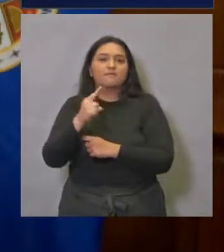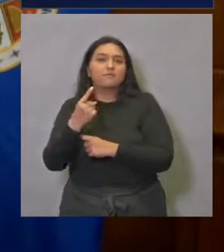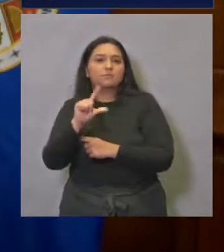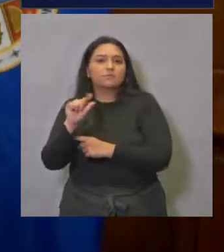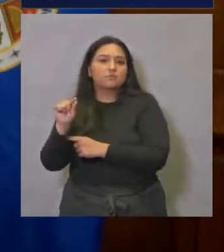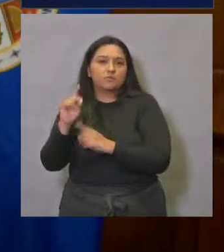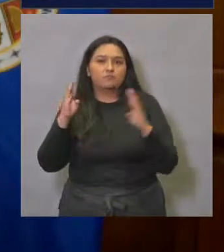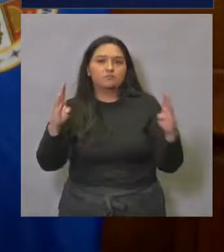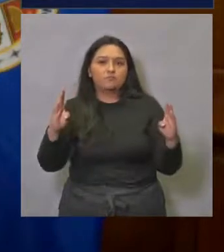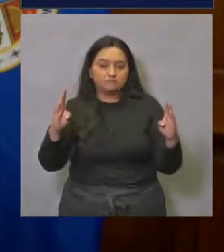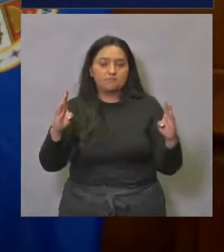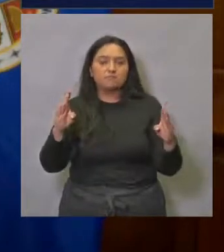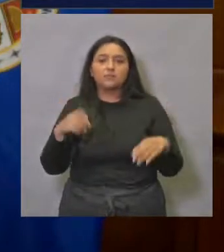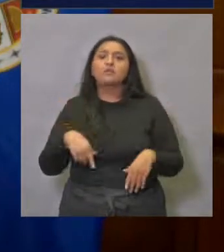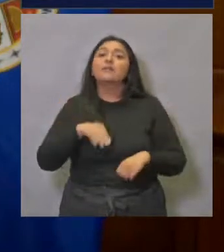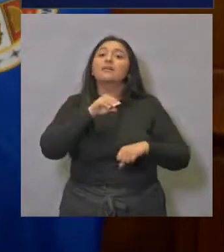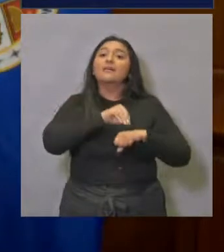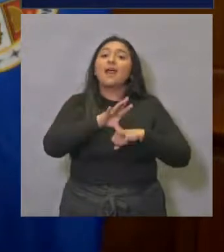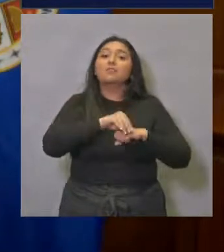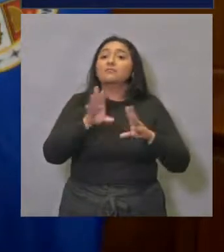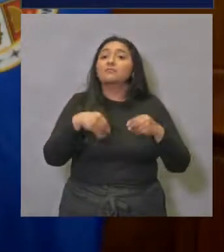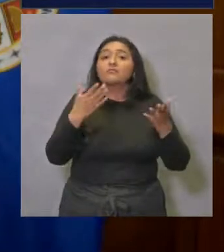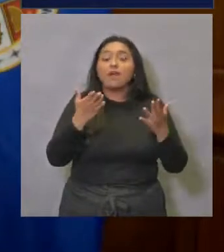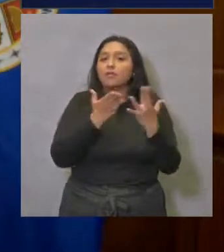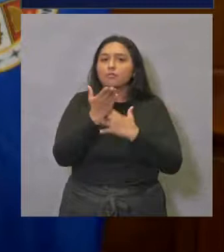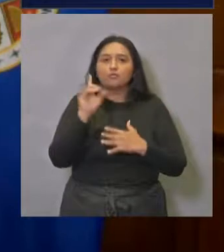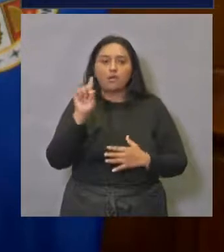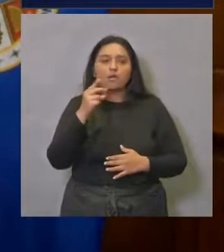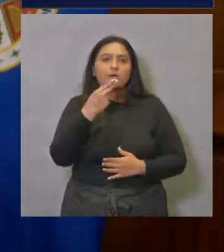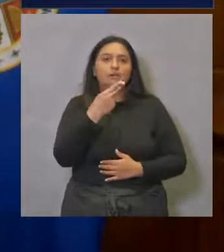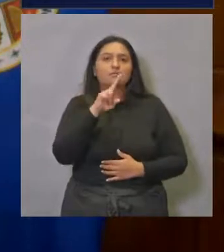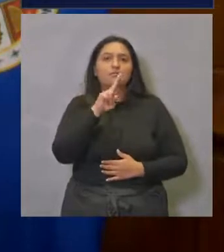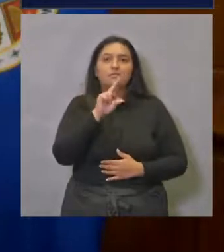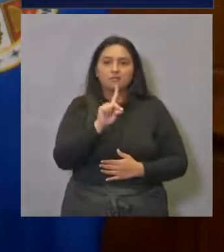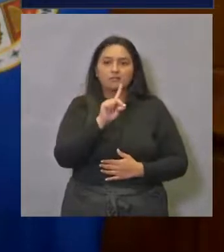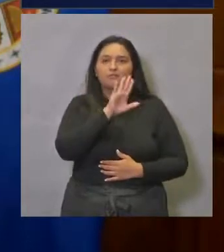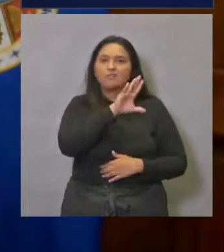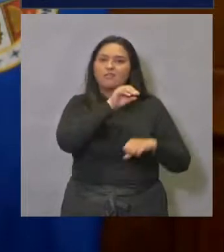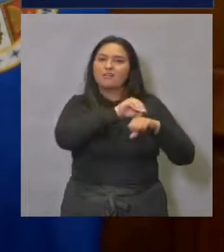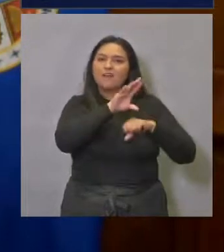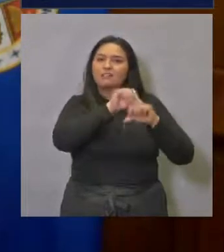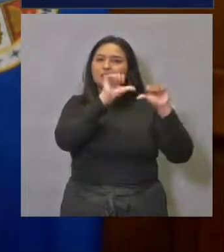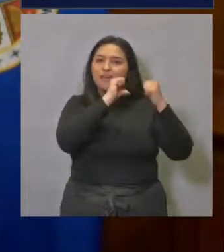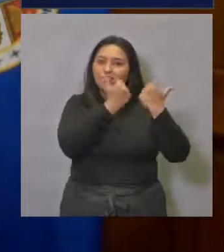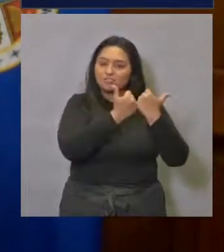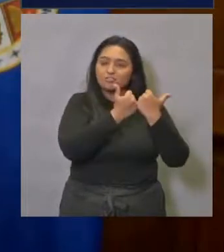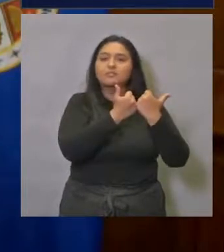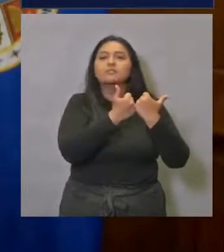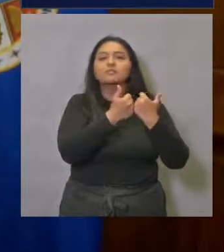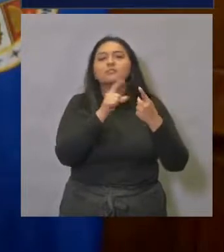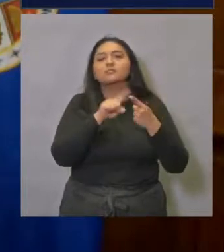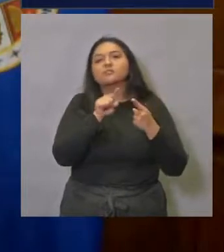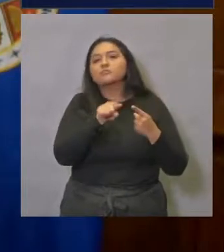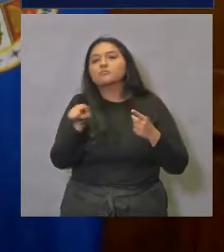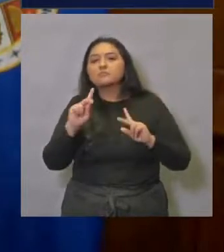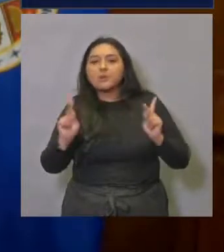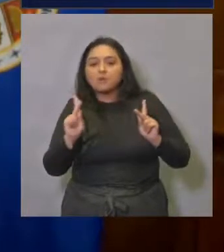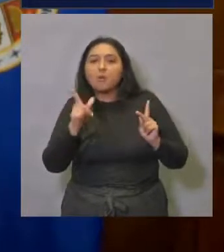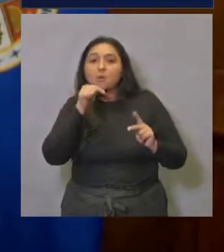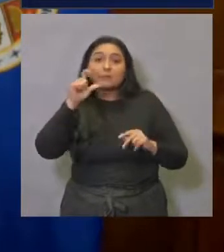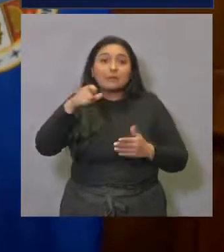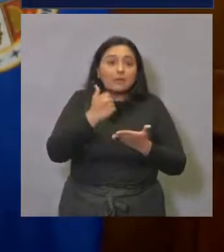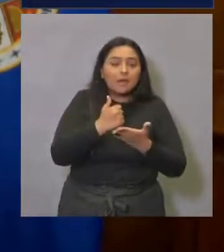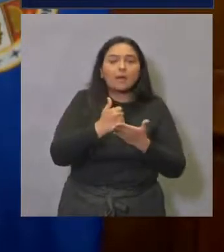will be provided by nonprofit HUD-approved housing counseling agencies to homeowners in various languages. The program